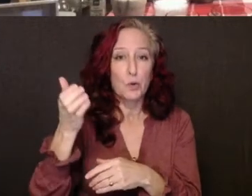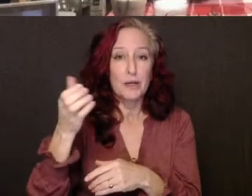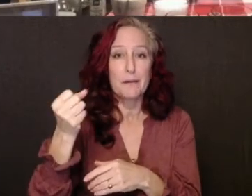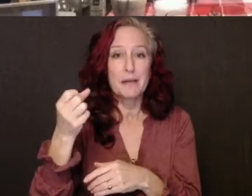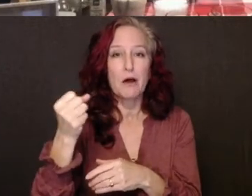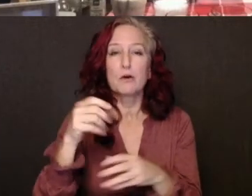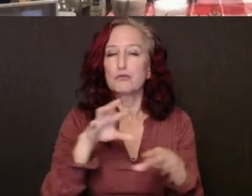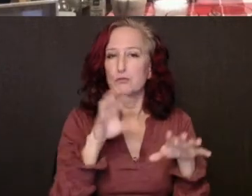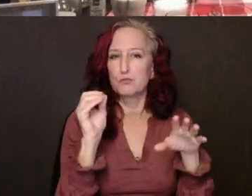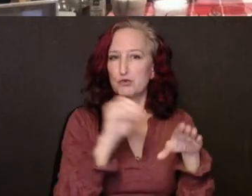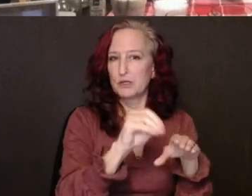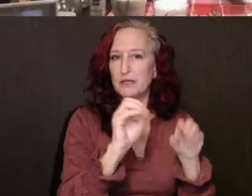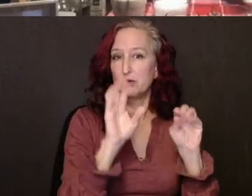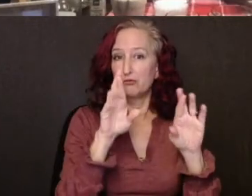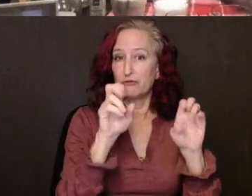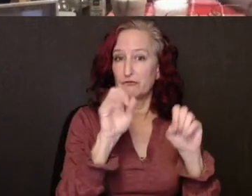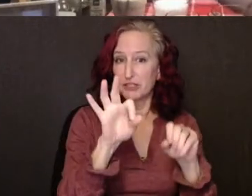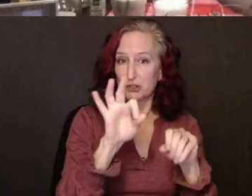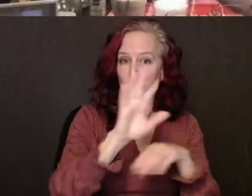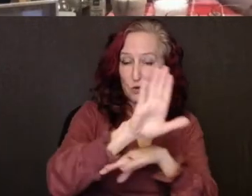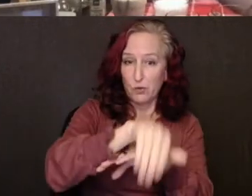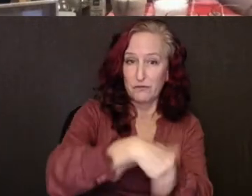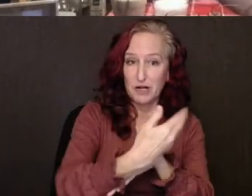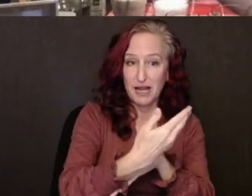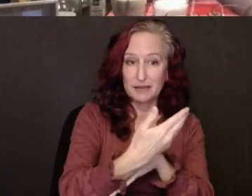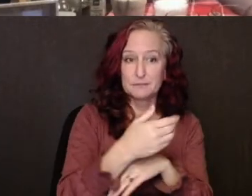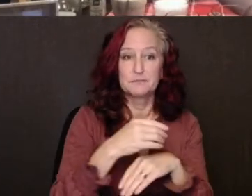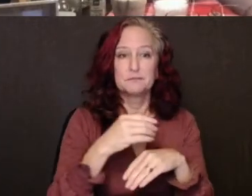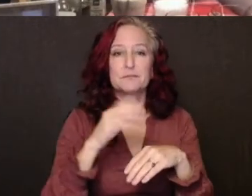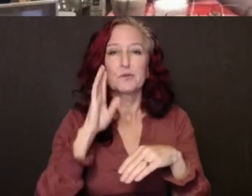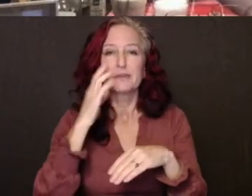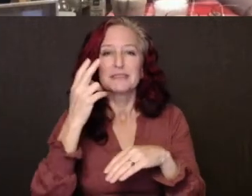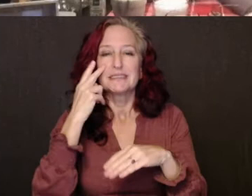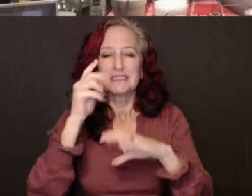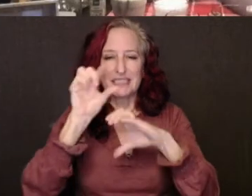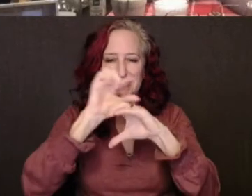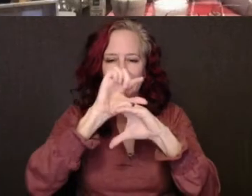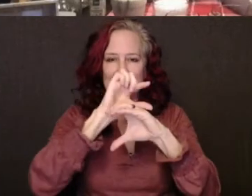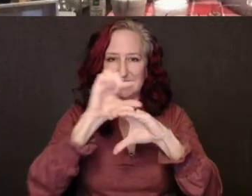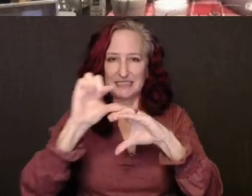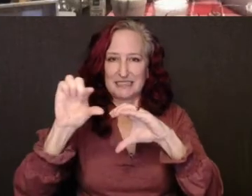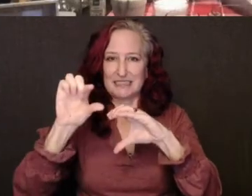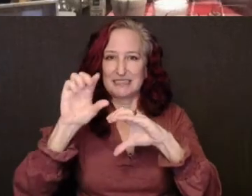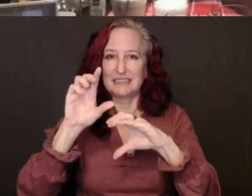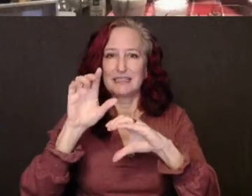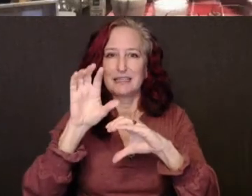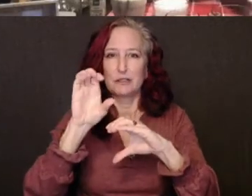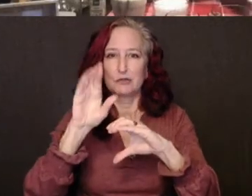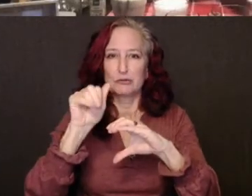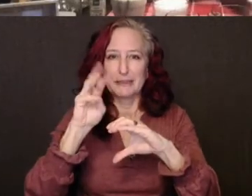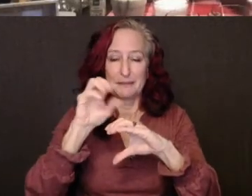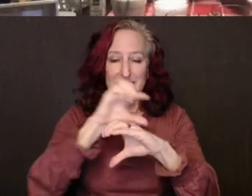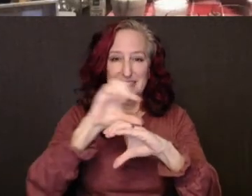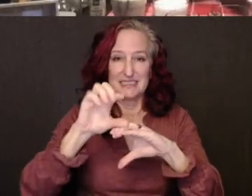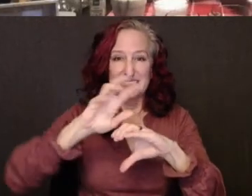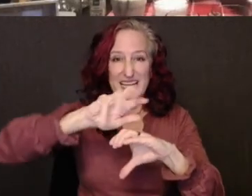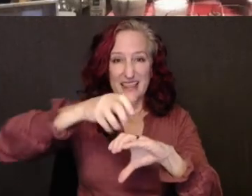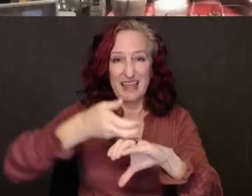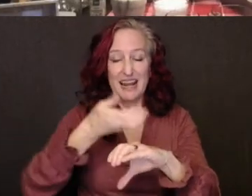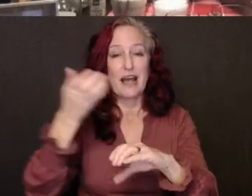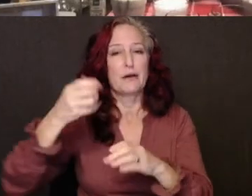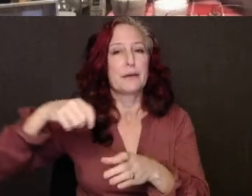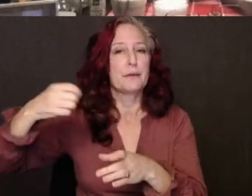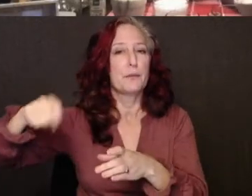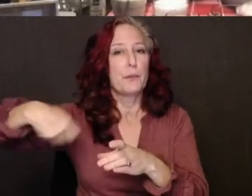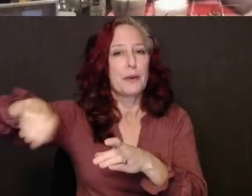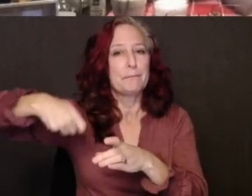So those are the two main layers. What I like topping it with is this whipped coconut cream.